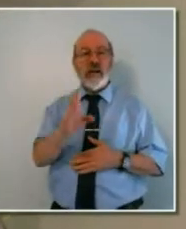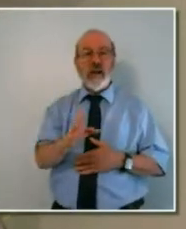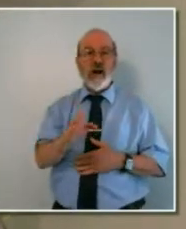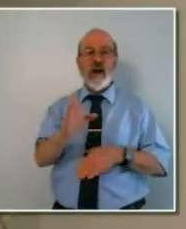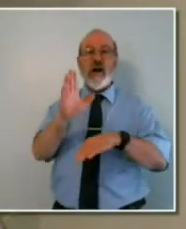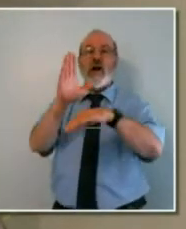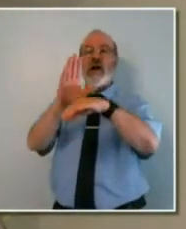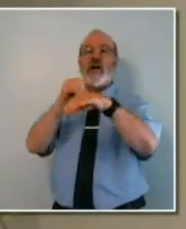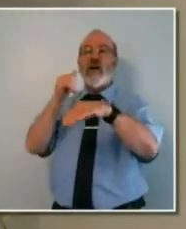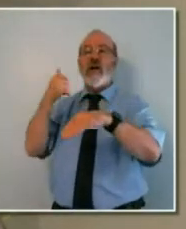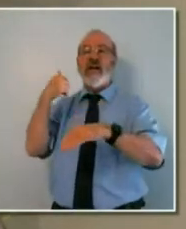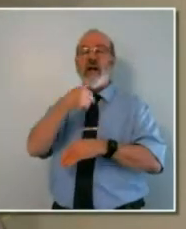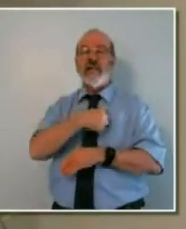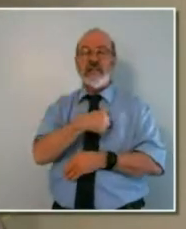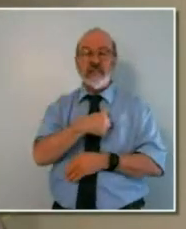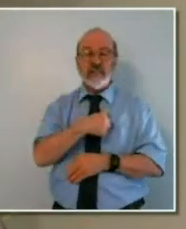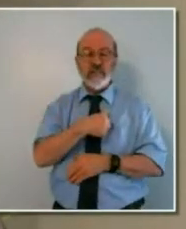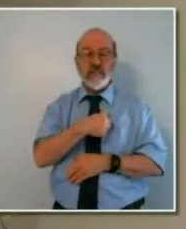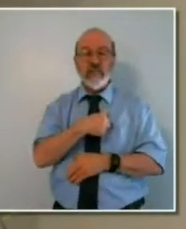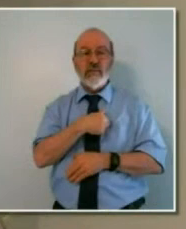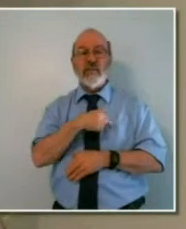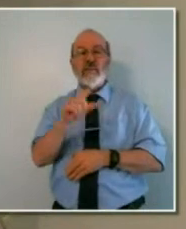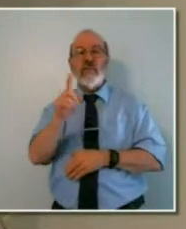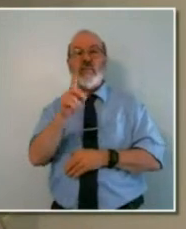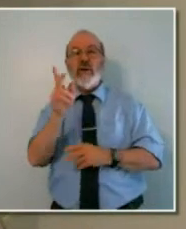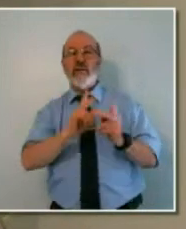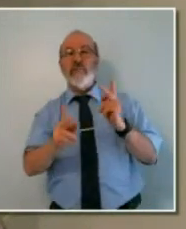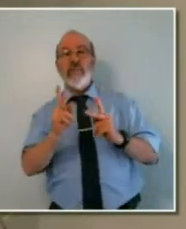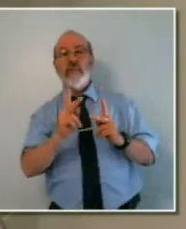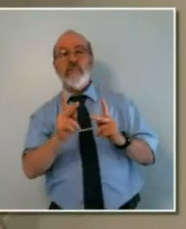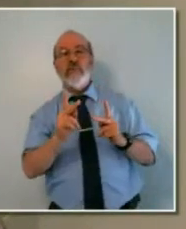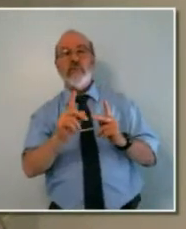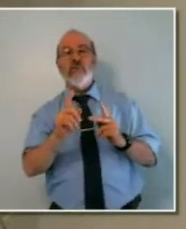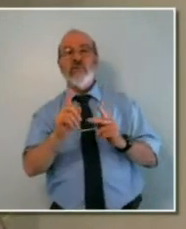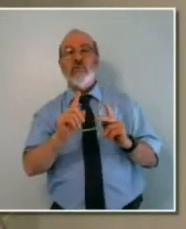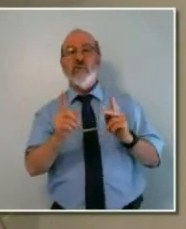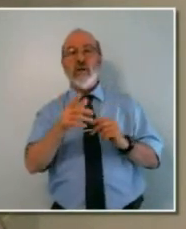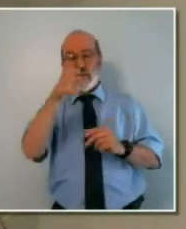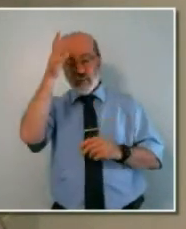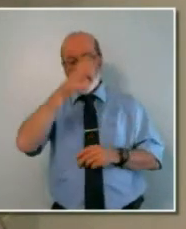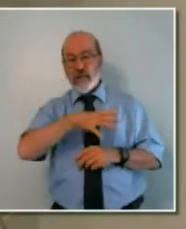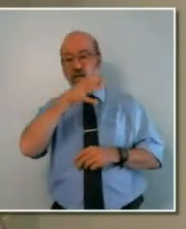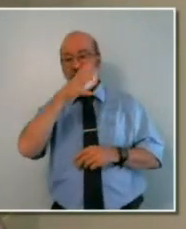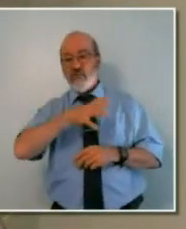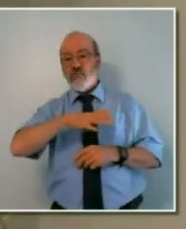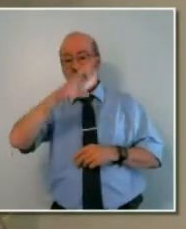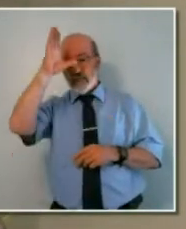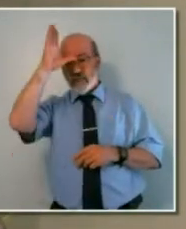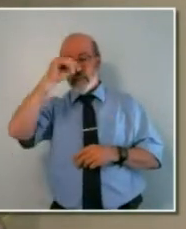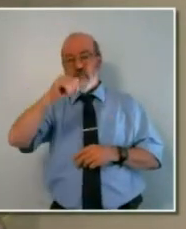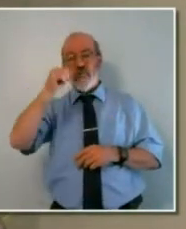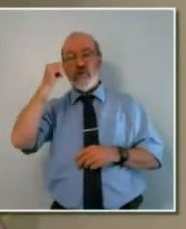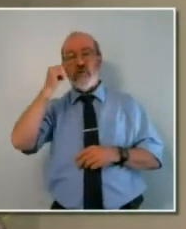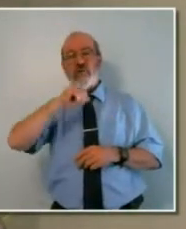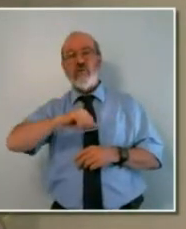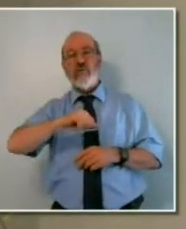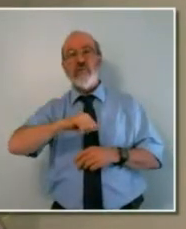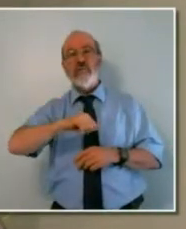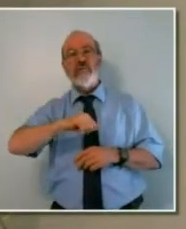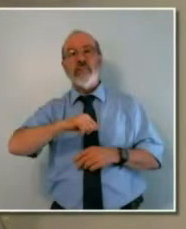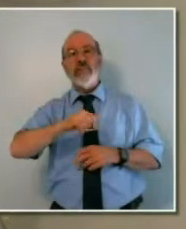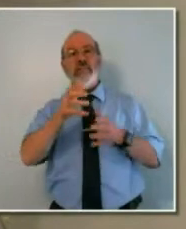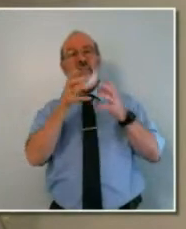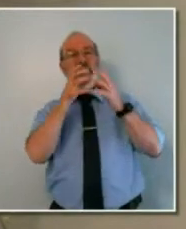upon us. But where is the man? Where is the woman? Where is the boy? Where is the girl that's crying